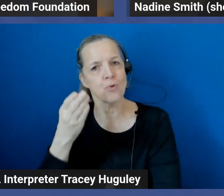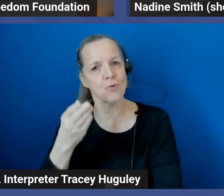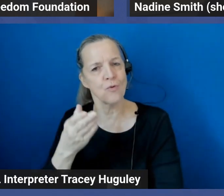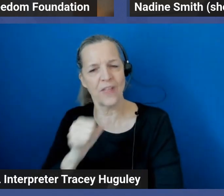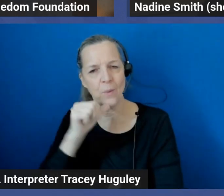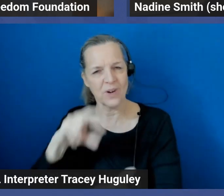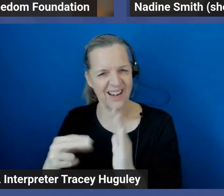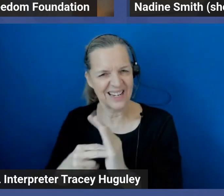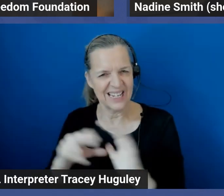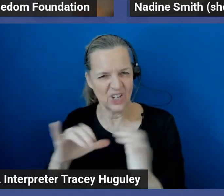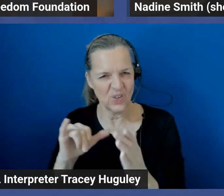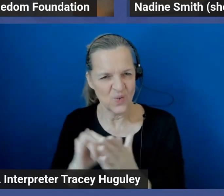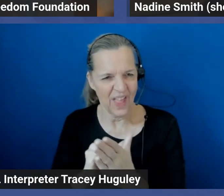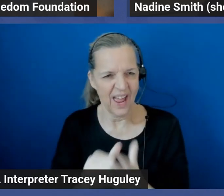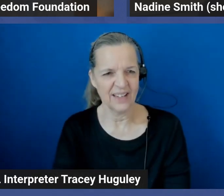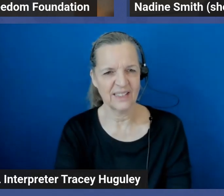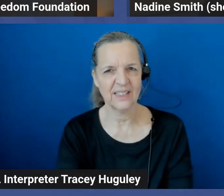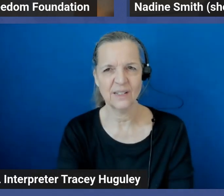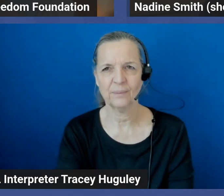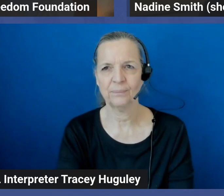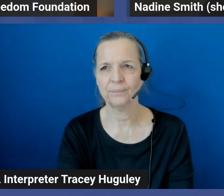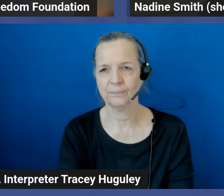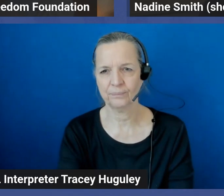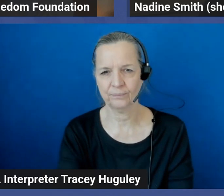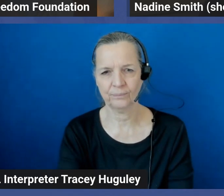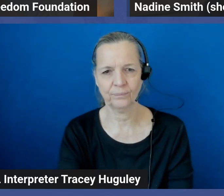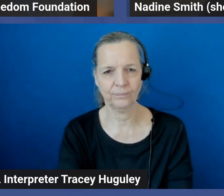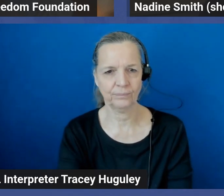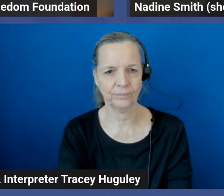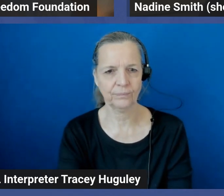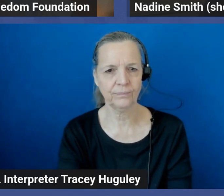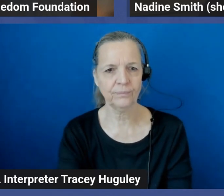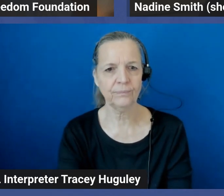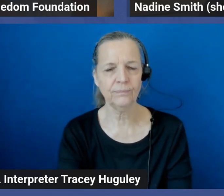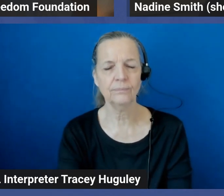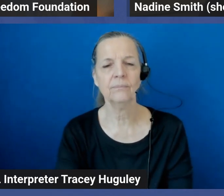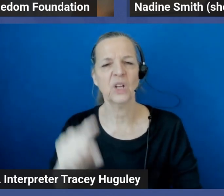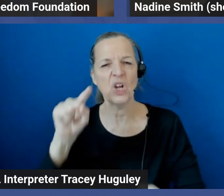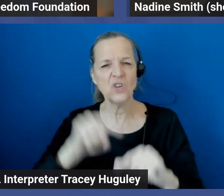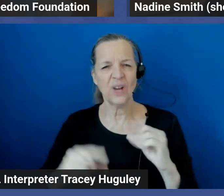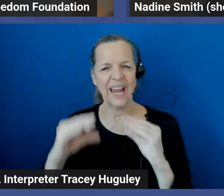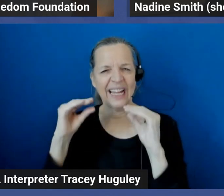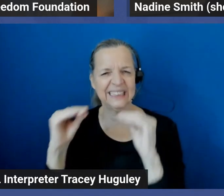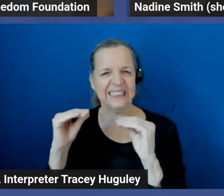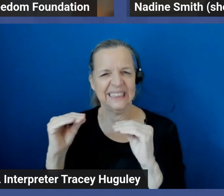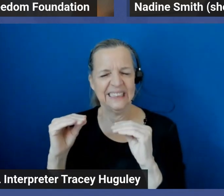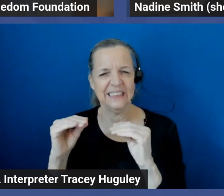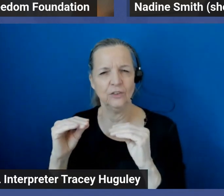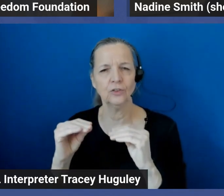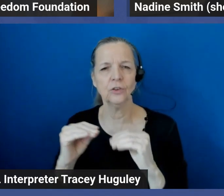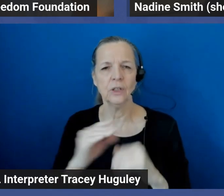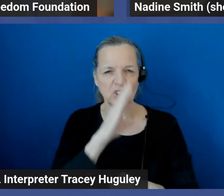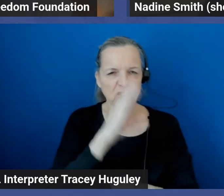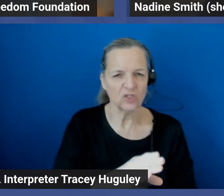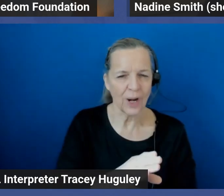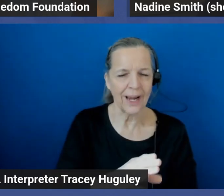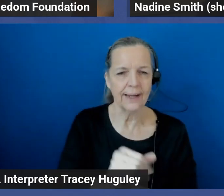In fact, there's language in there that says you cannot teach that heterosexuality is superior to homosexuality or